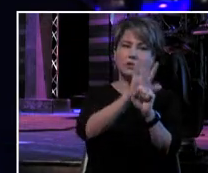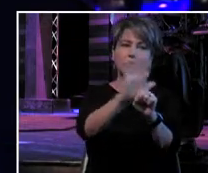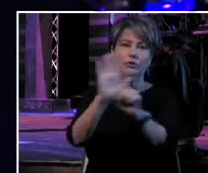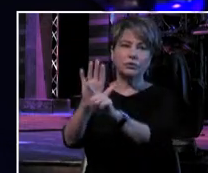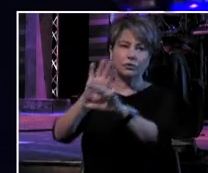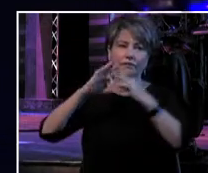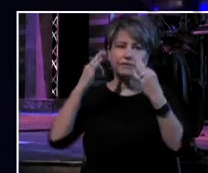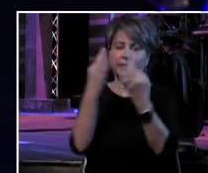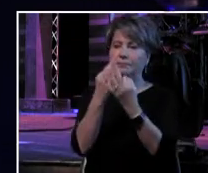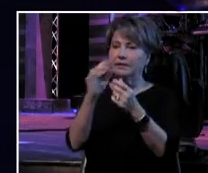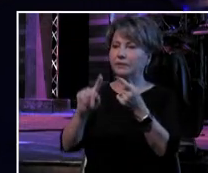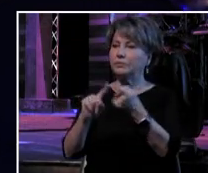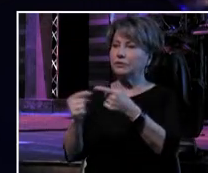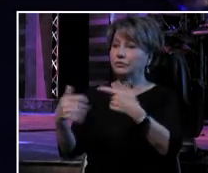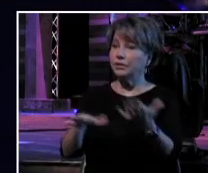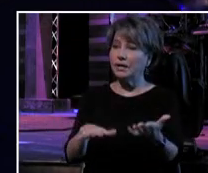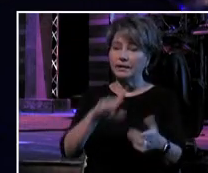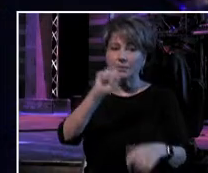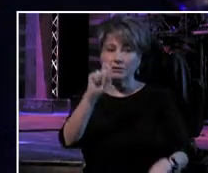And here's the question I'm going to ask them.